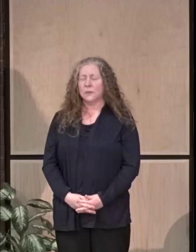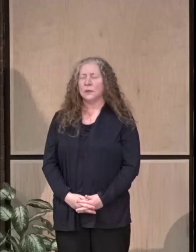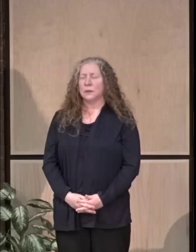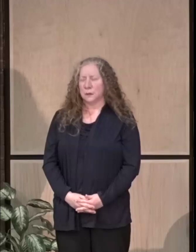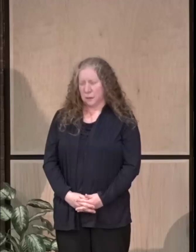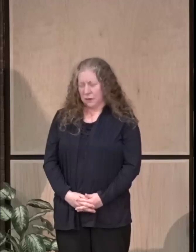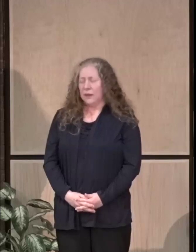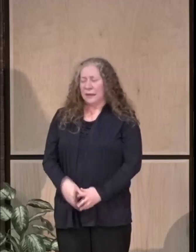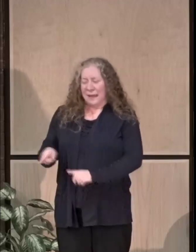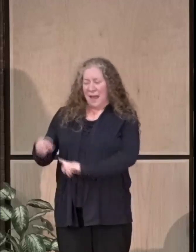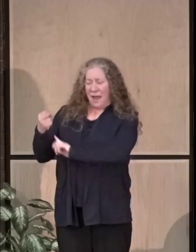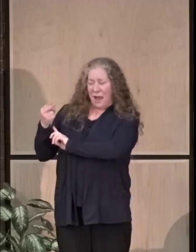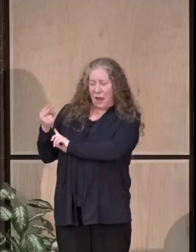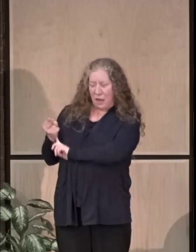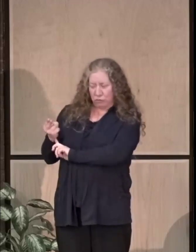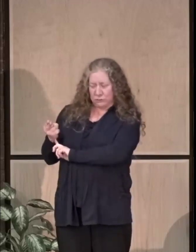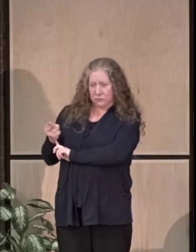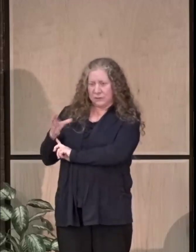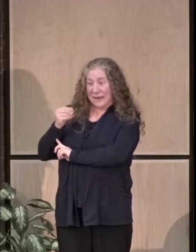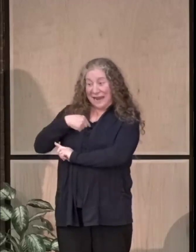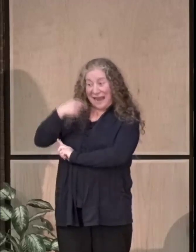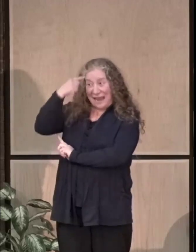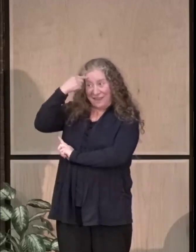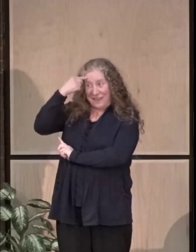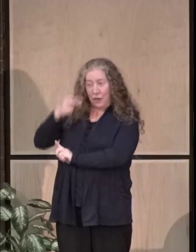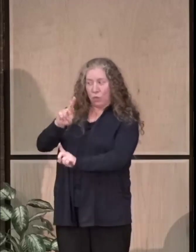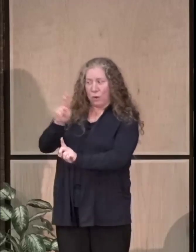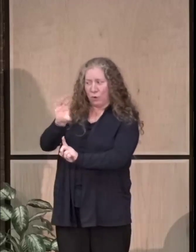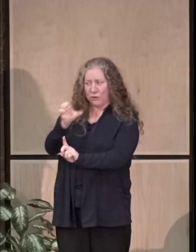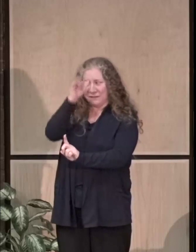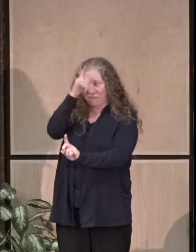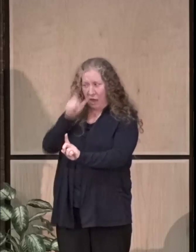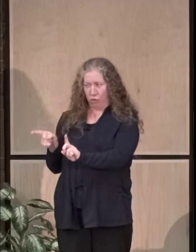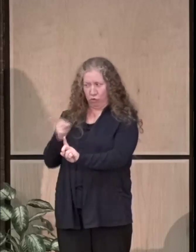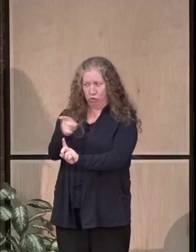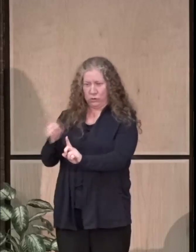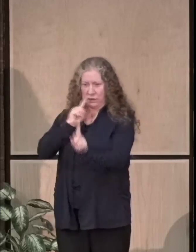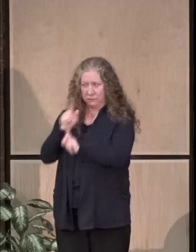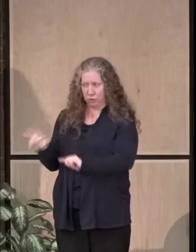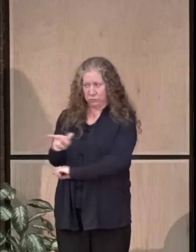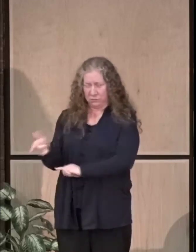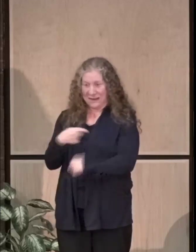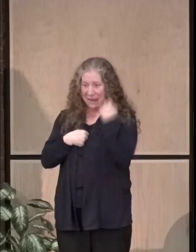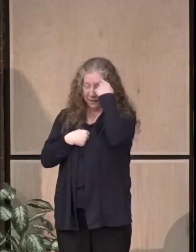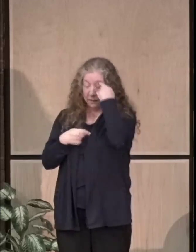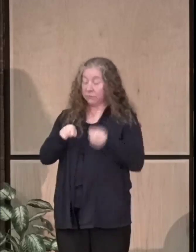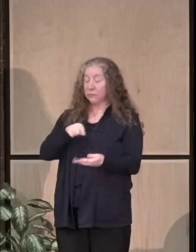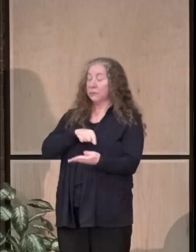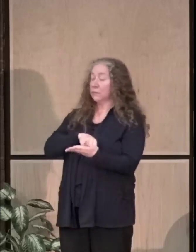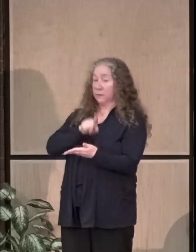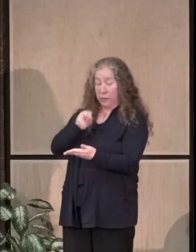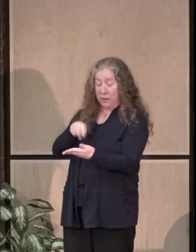This is a conversation between Hodgson and, I believe, the father. Okay, and it's dated July 25th